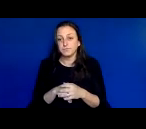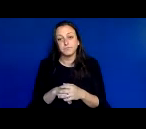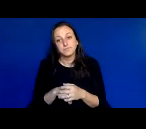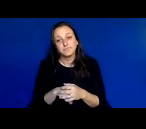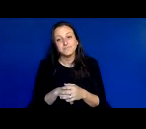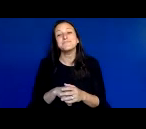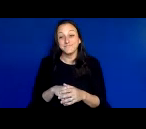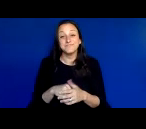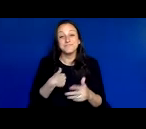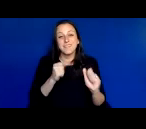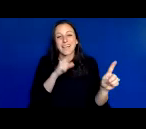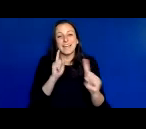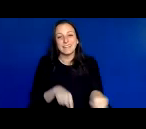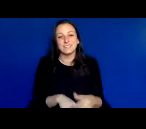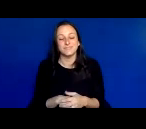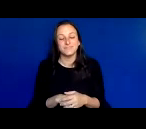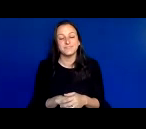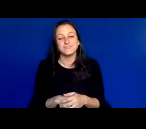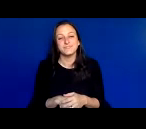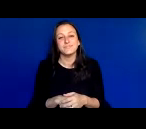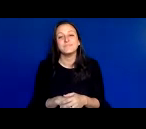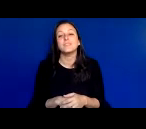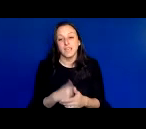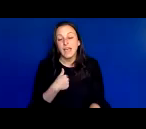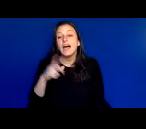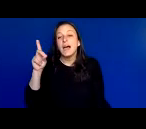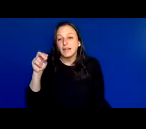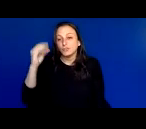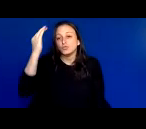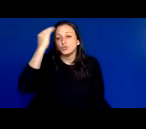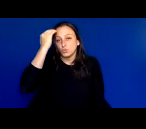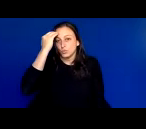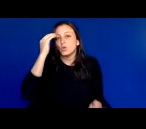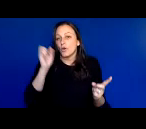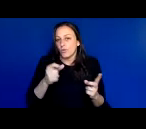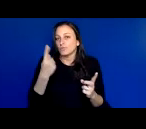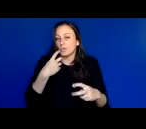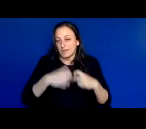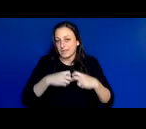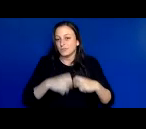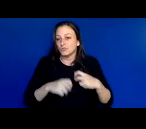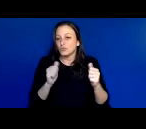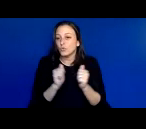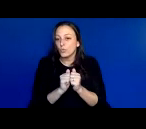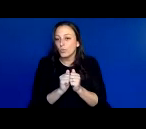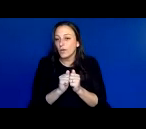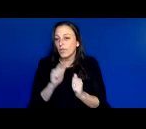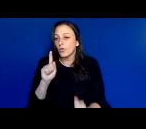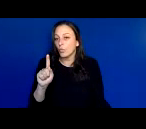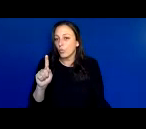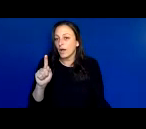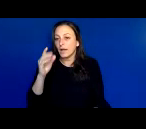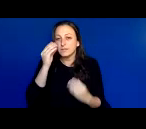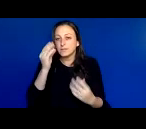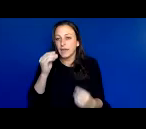This is Rachel, I can take that question. So I do know that there was an issue with one of the runs in the